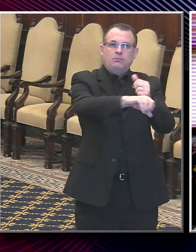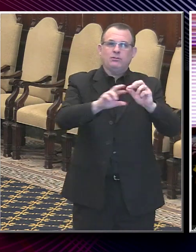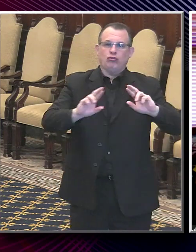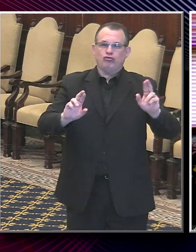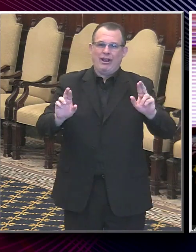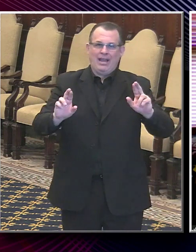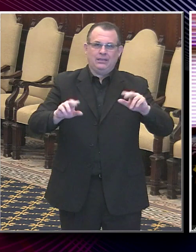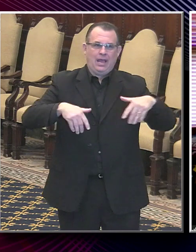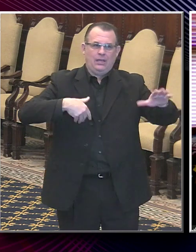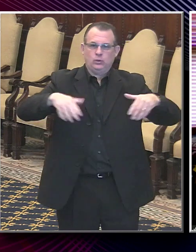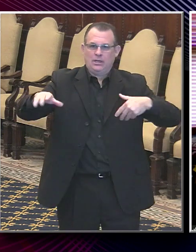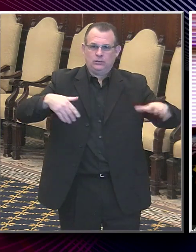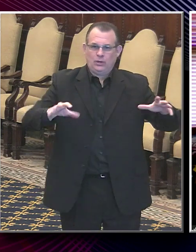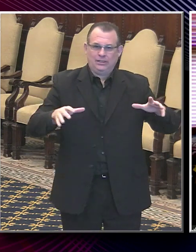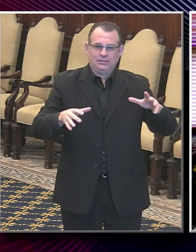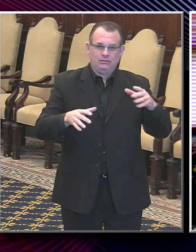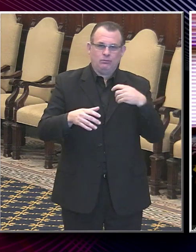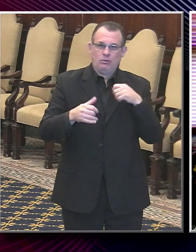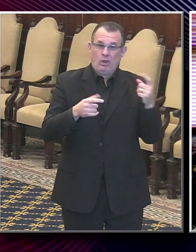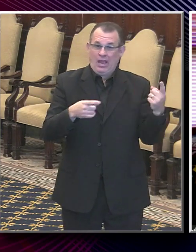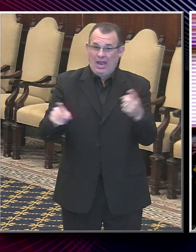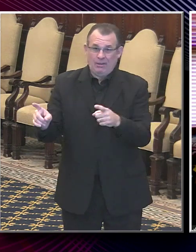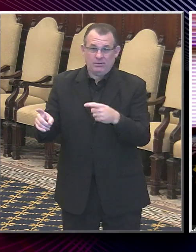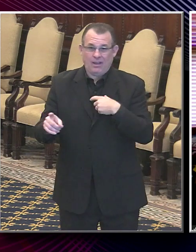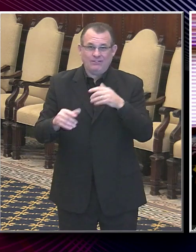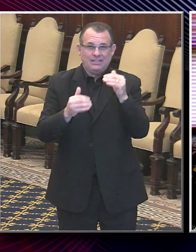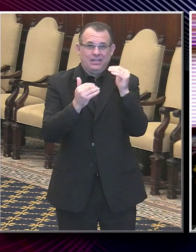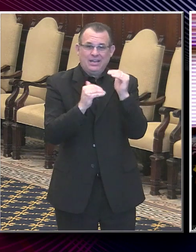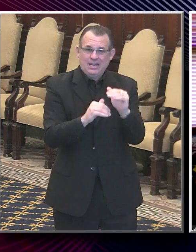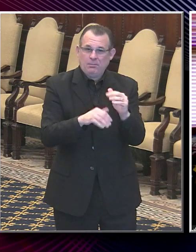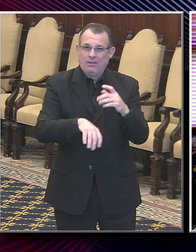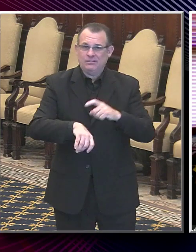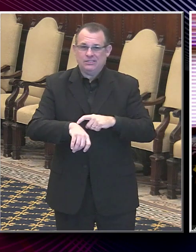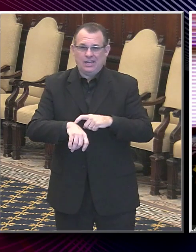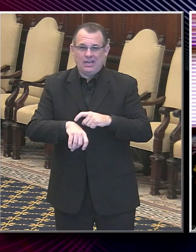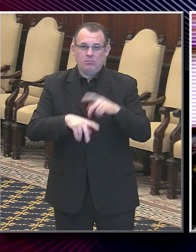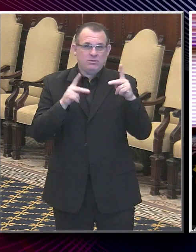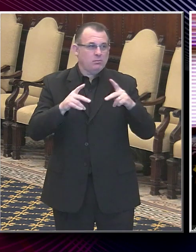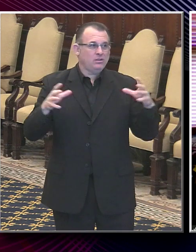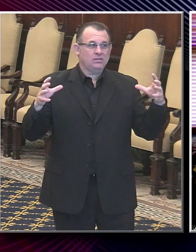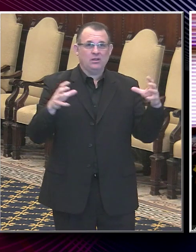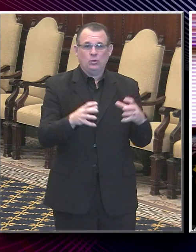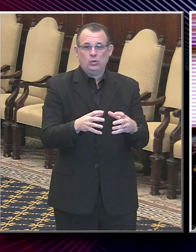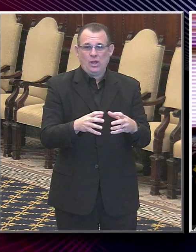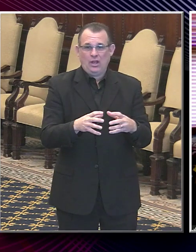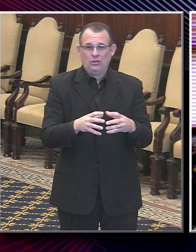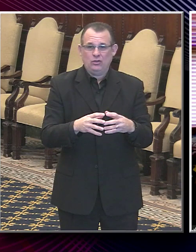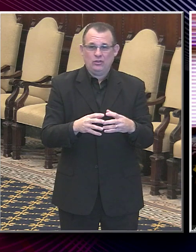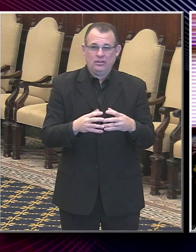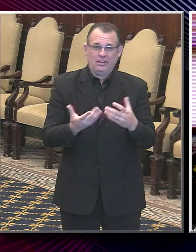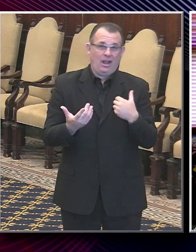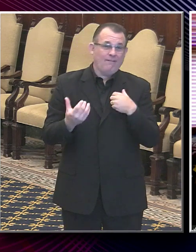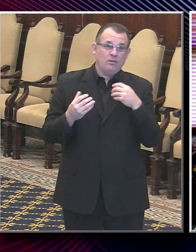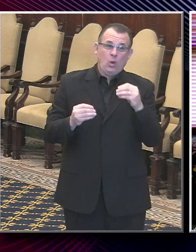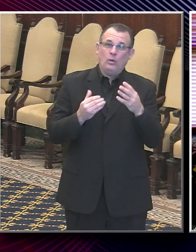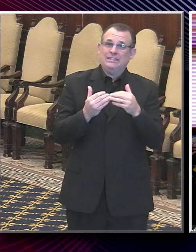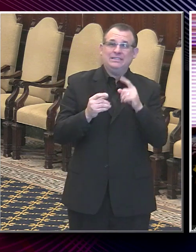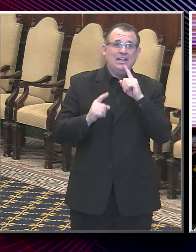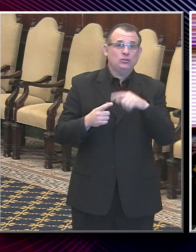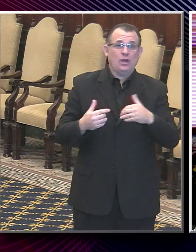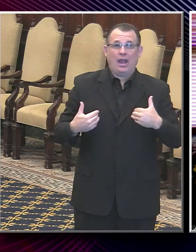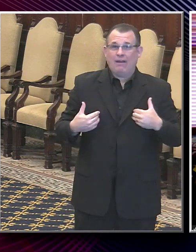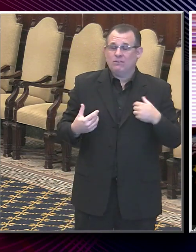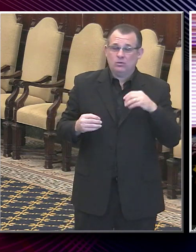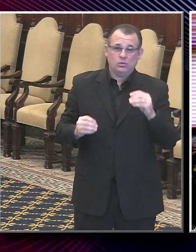keep it from happening or limit the amount of time that it's going on. I mean, this is not an easy answer question. I mean, you're talking about